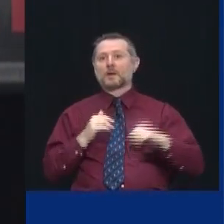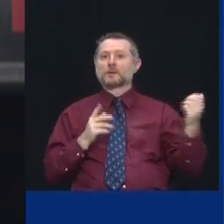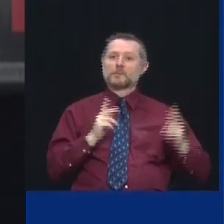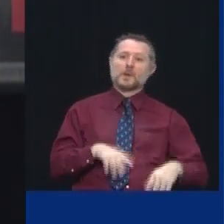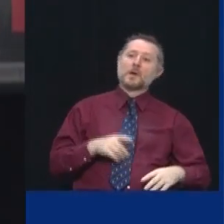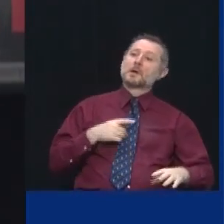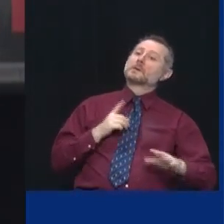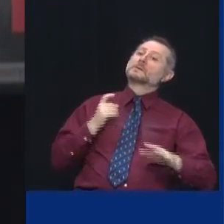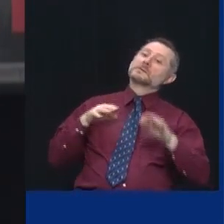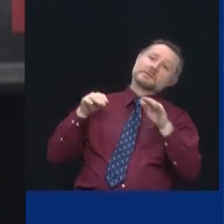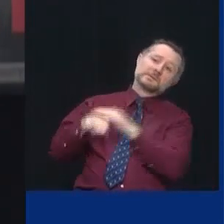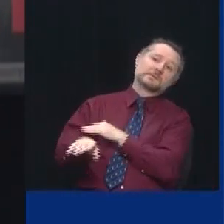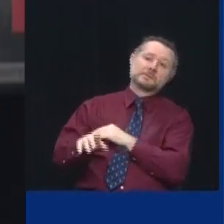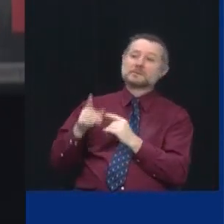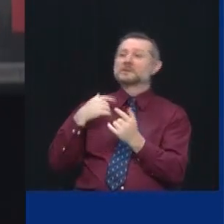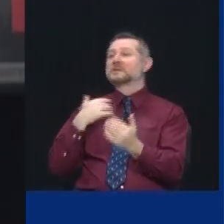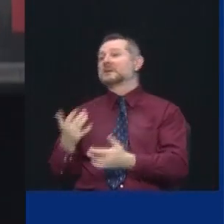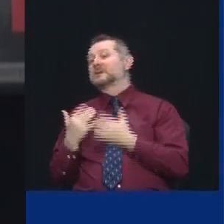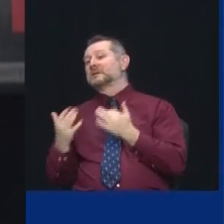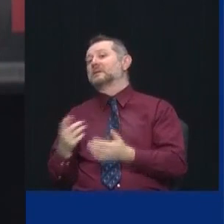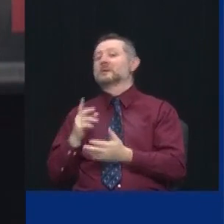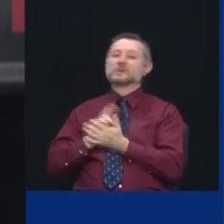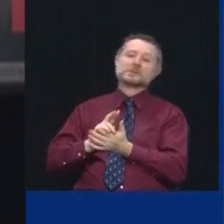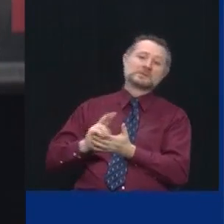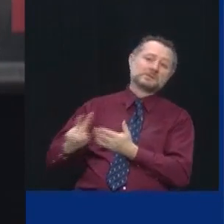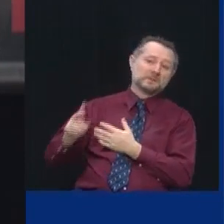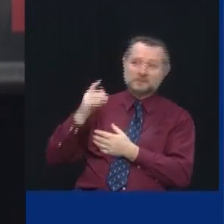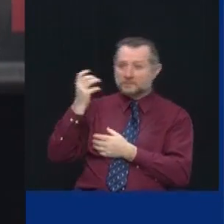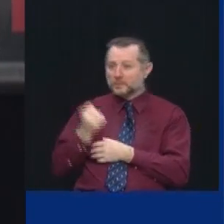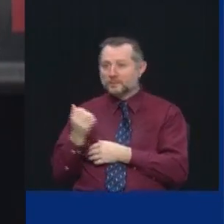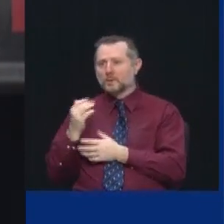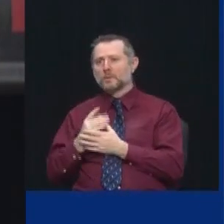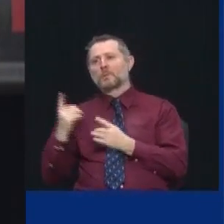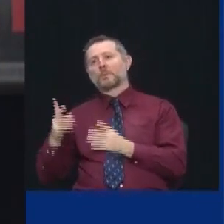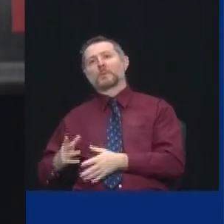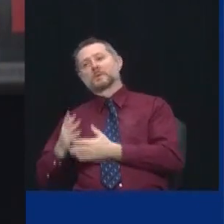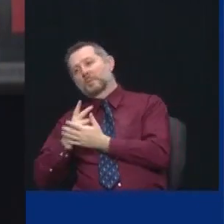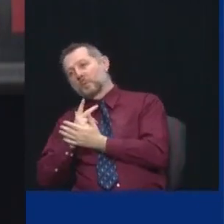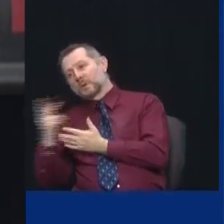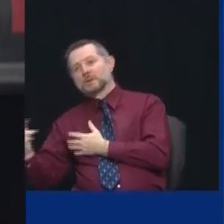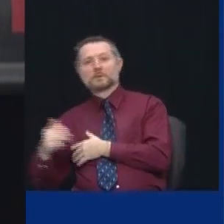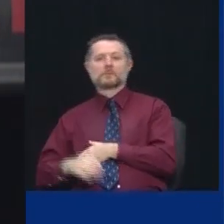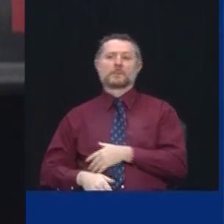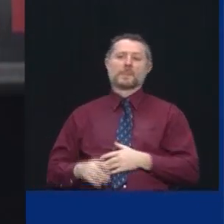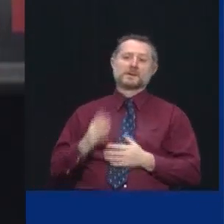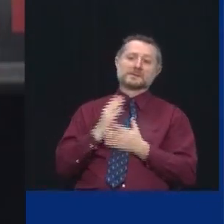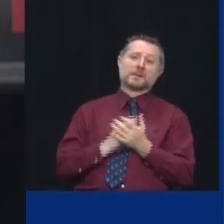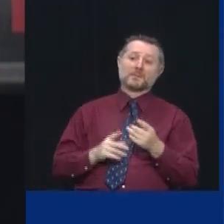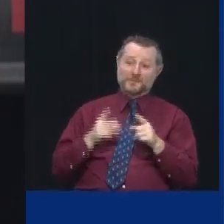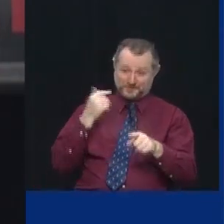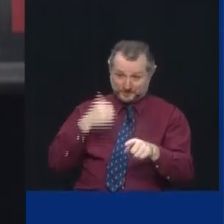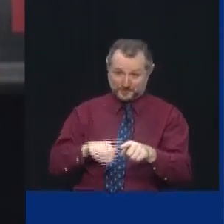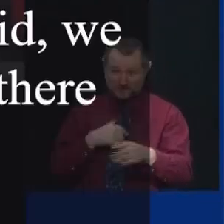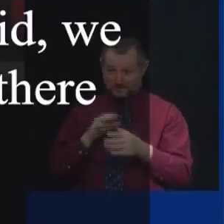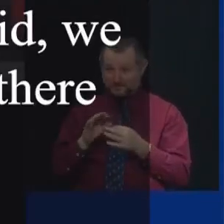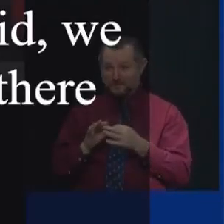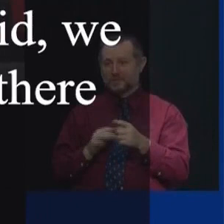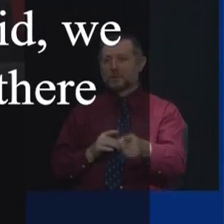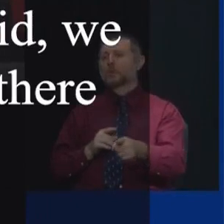been waiting for 2 weeks. One person was waiting for 3 weeks. What did I say to you, not you